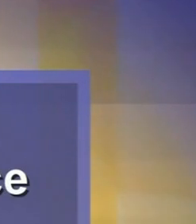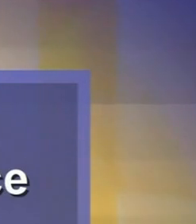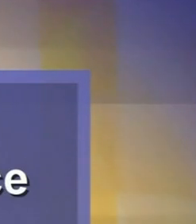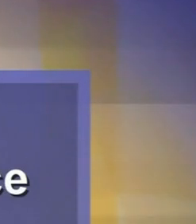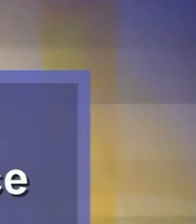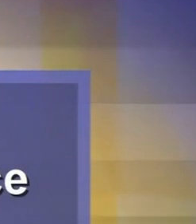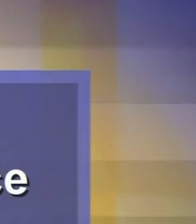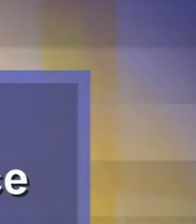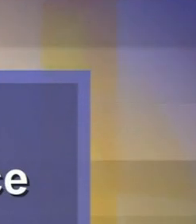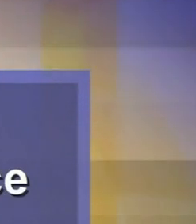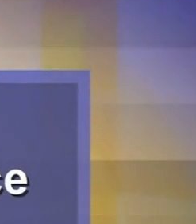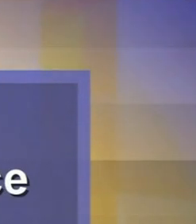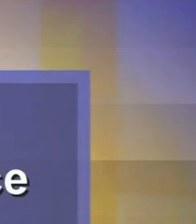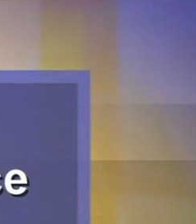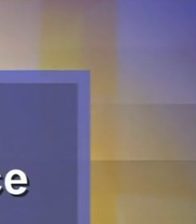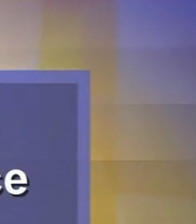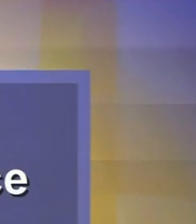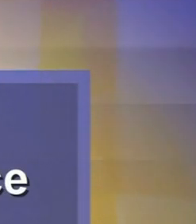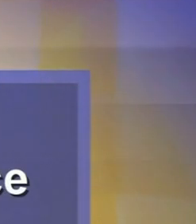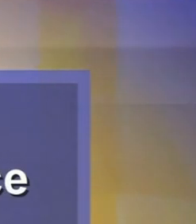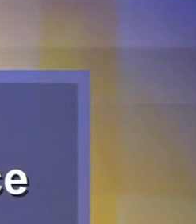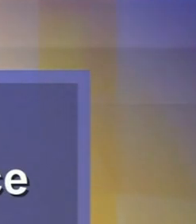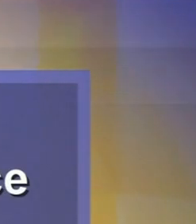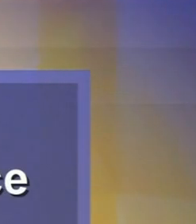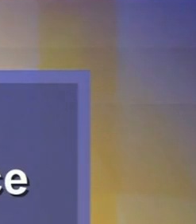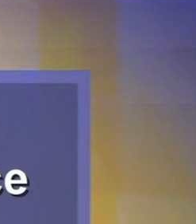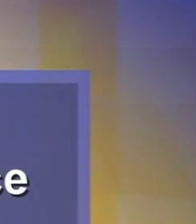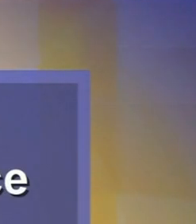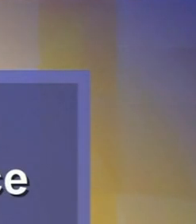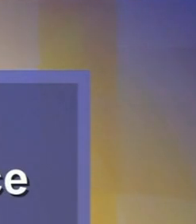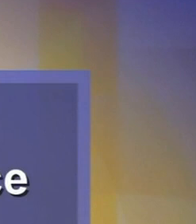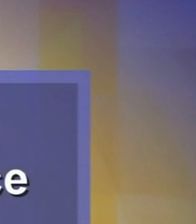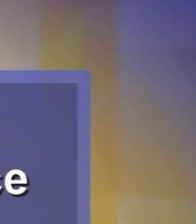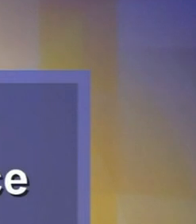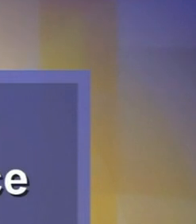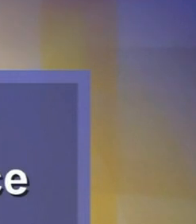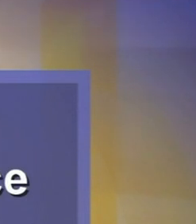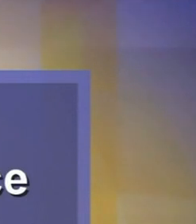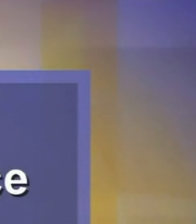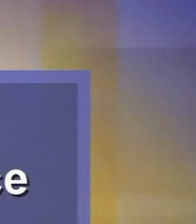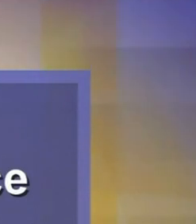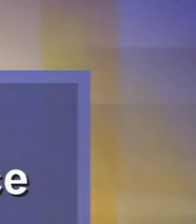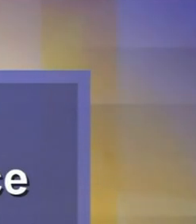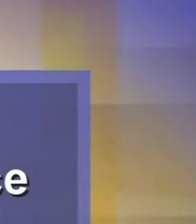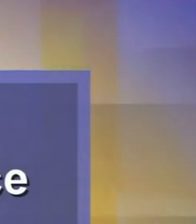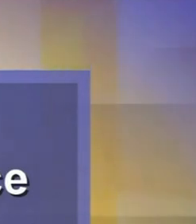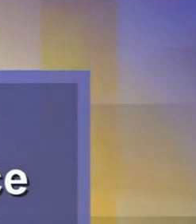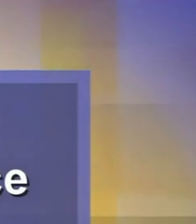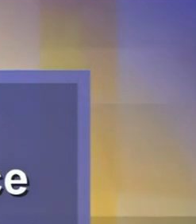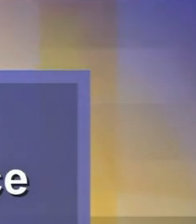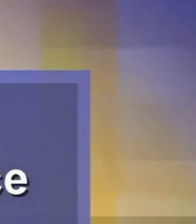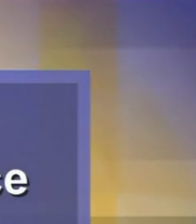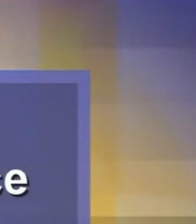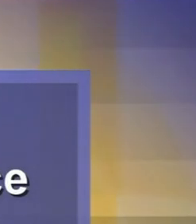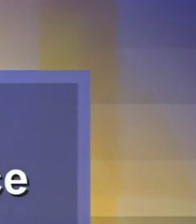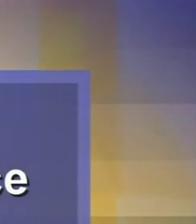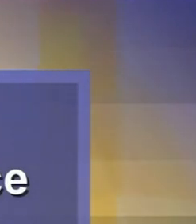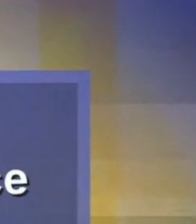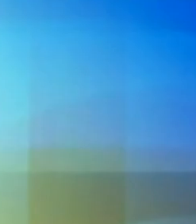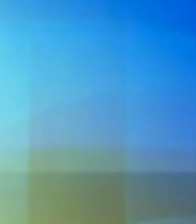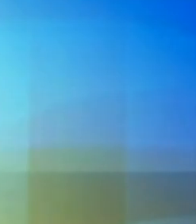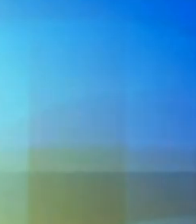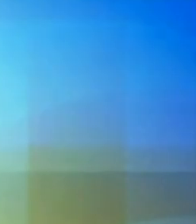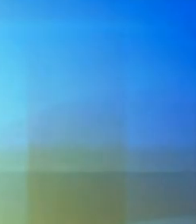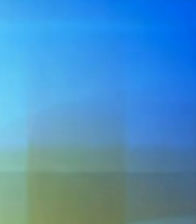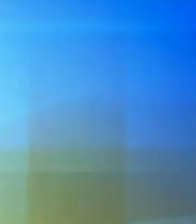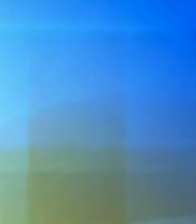weekend. And the county fair has been canceled. It's going to take a several $1 million hit on the community. It amazed